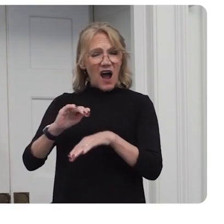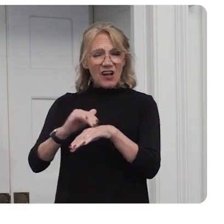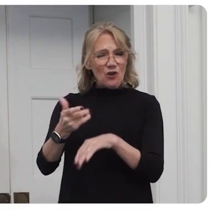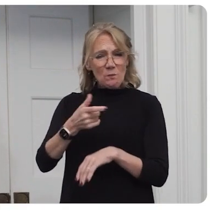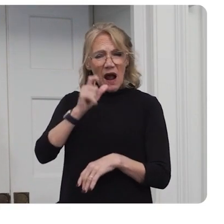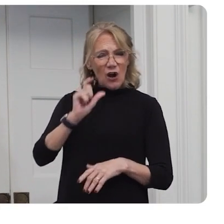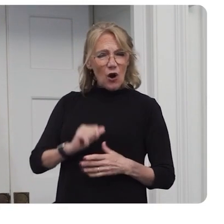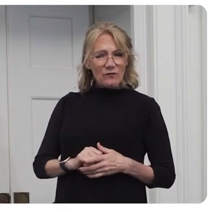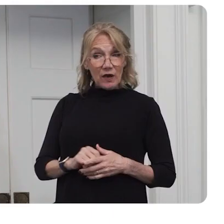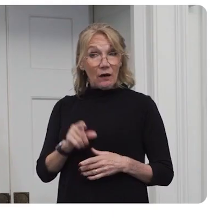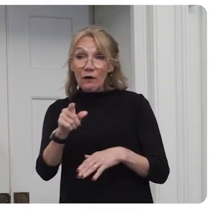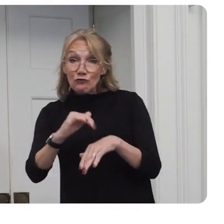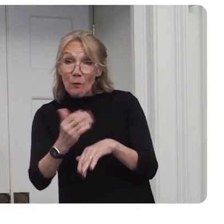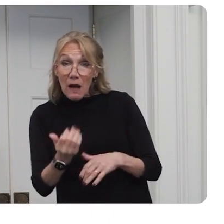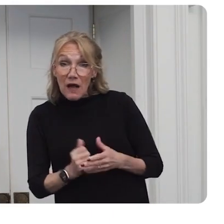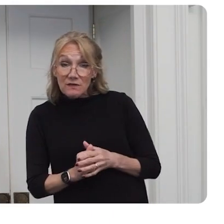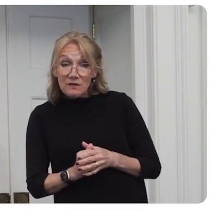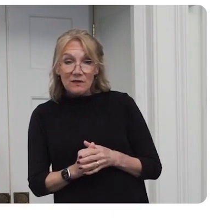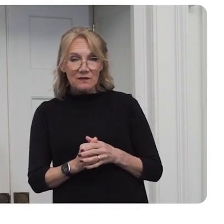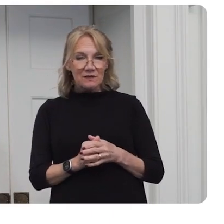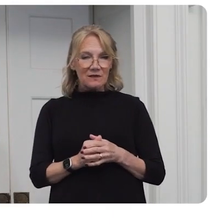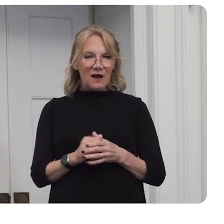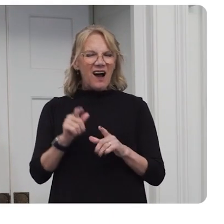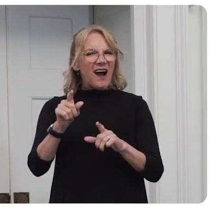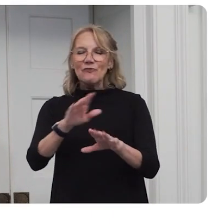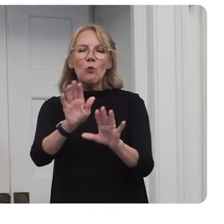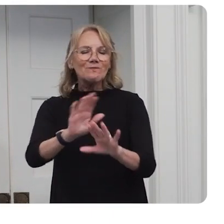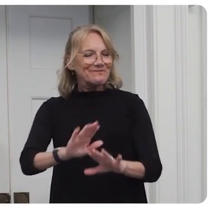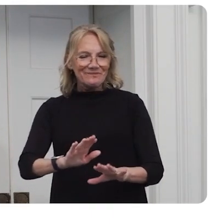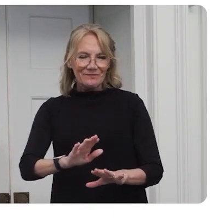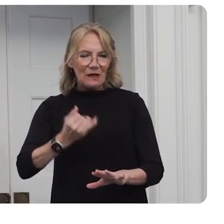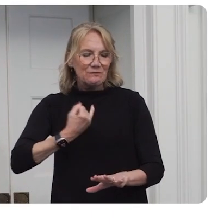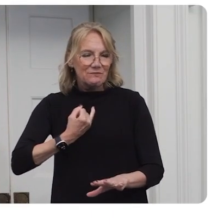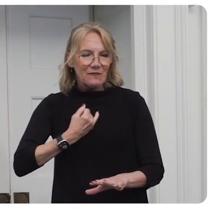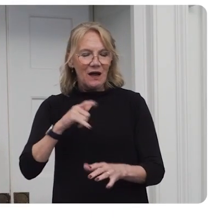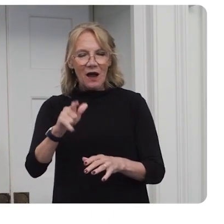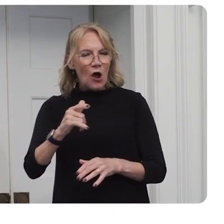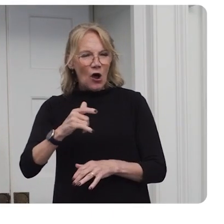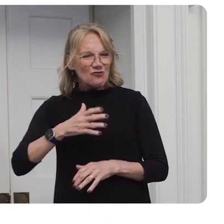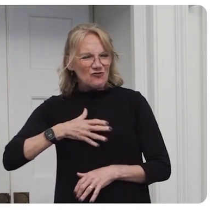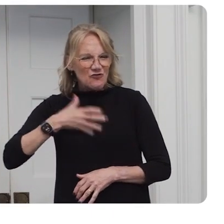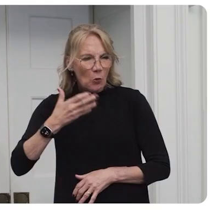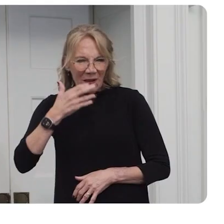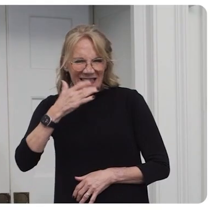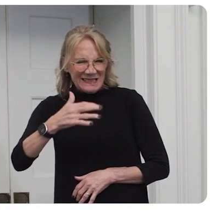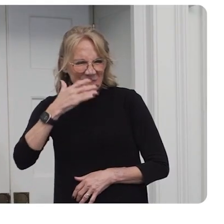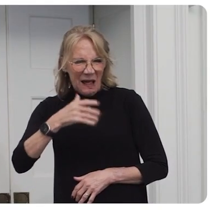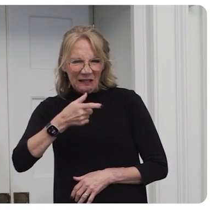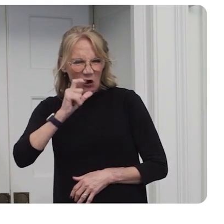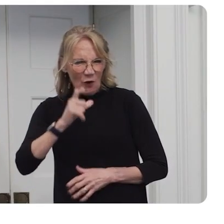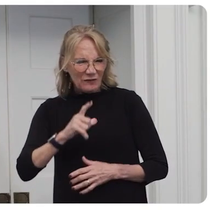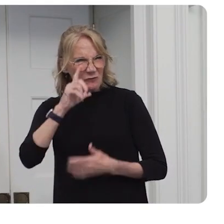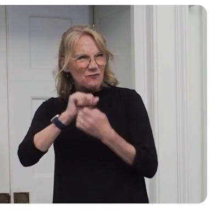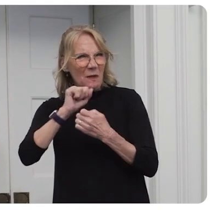don't mind? Oh. You don't like the smell? No. Yeah, you don't like the smell. Yeah, like hanging out with your history teacher from school